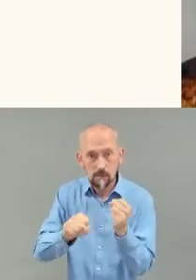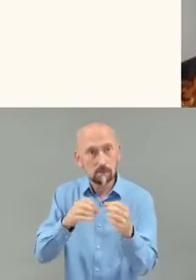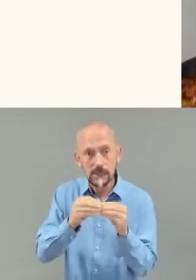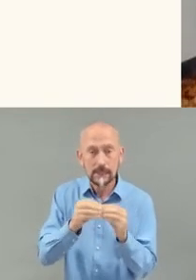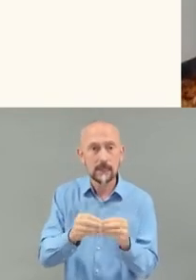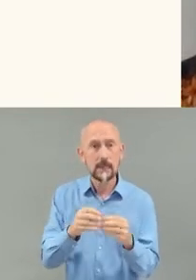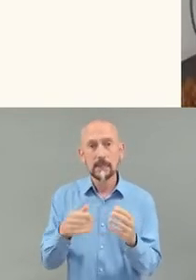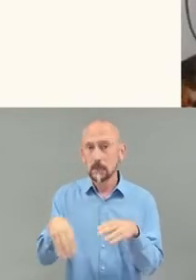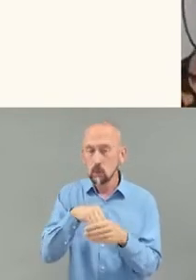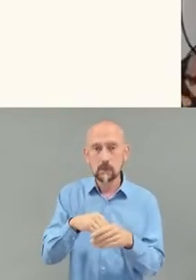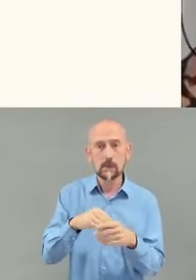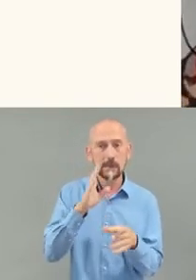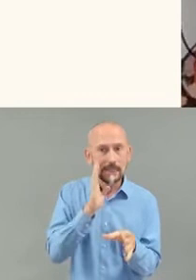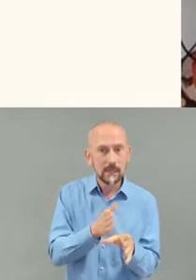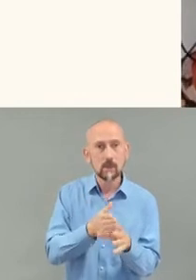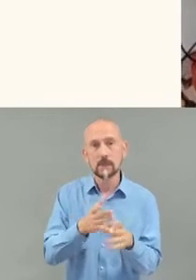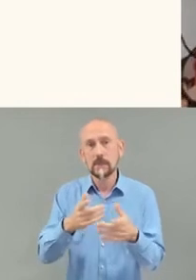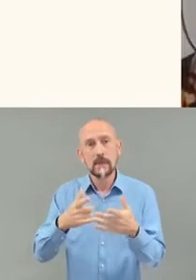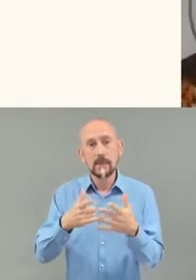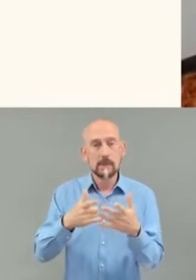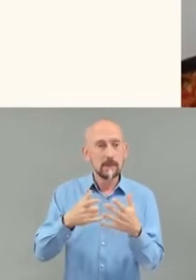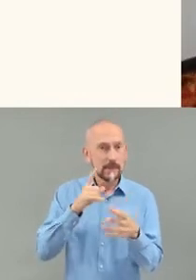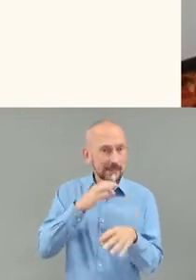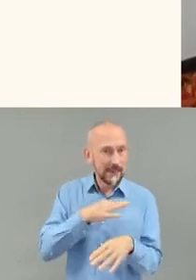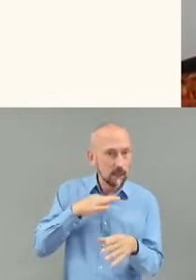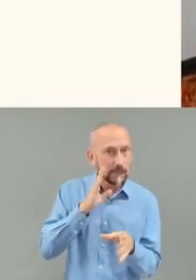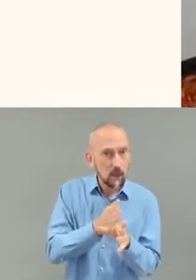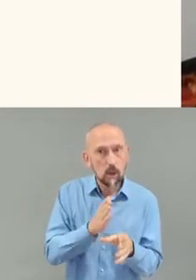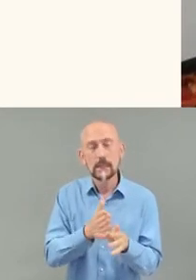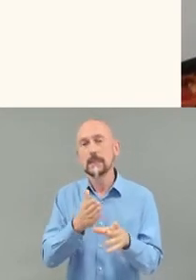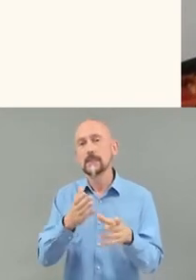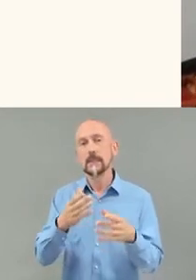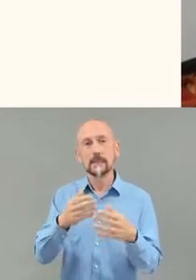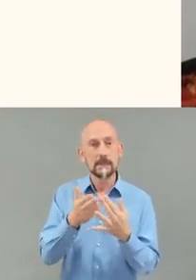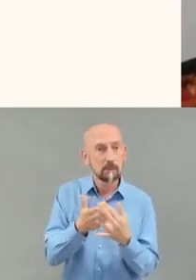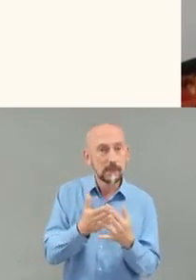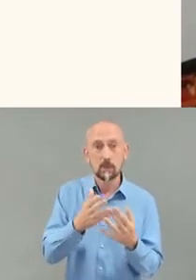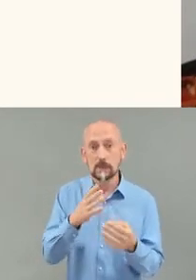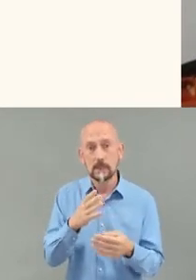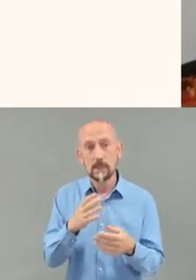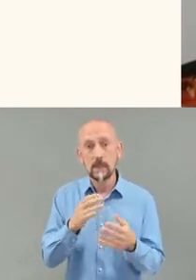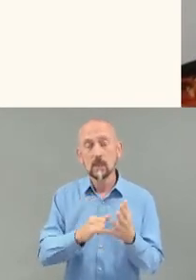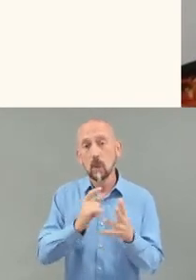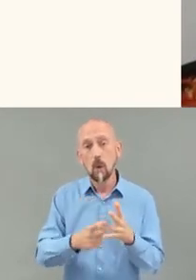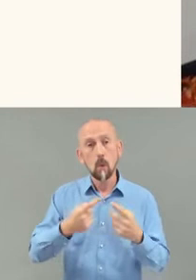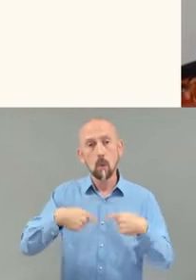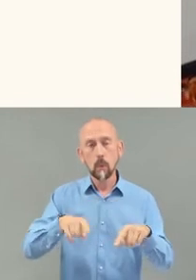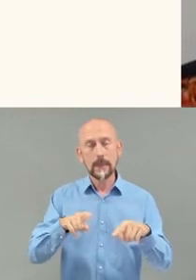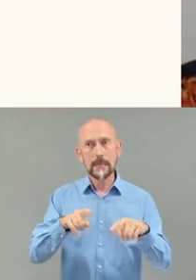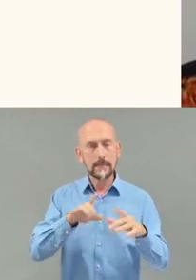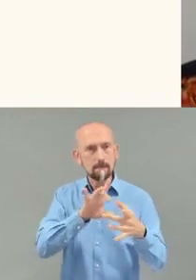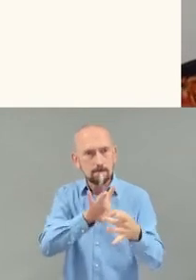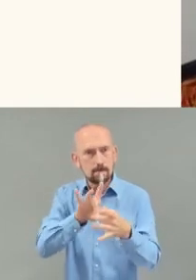therapists, and qualified and trainee clinical psychologists. We work to promote knowledge